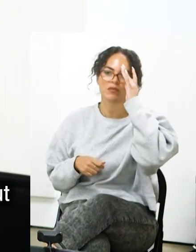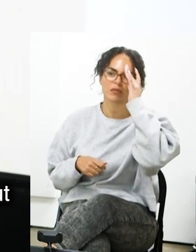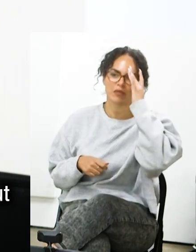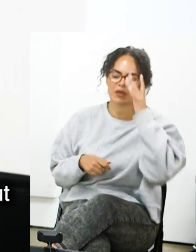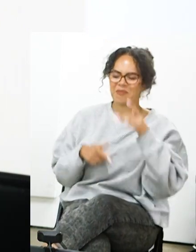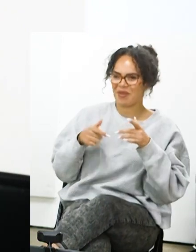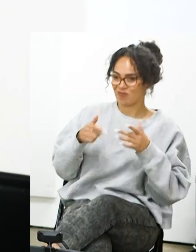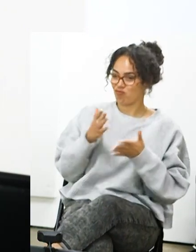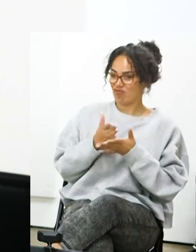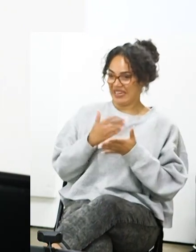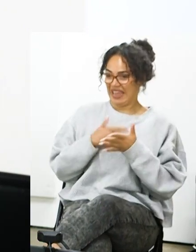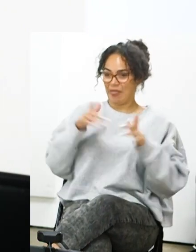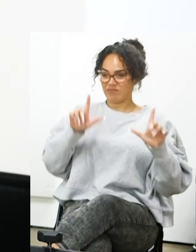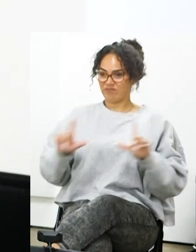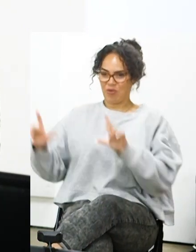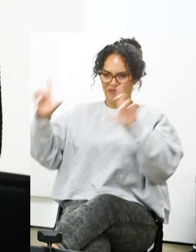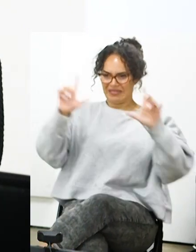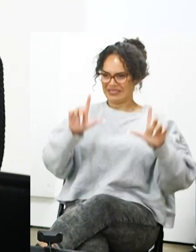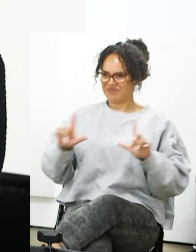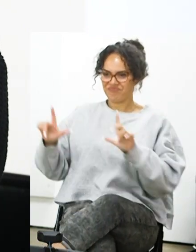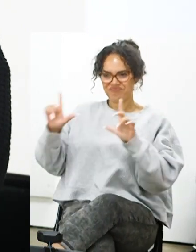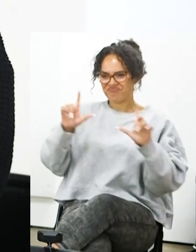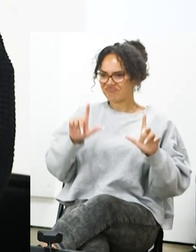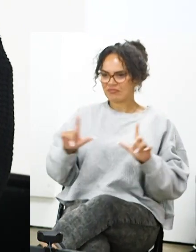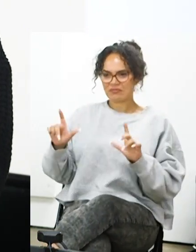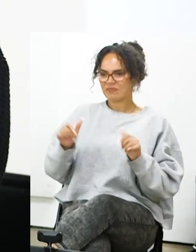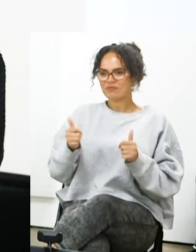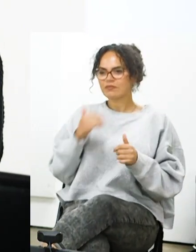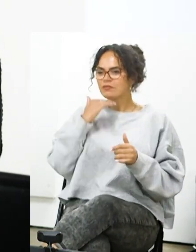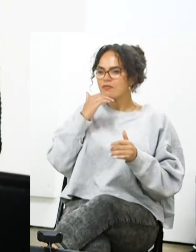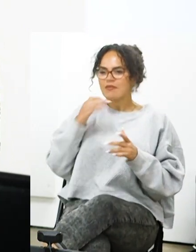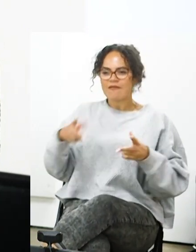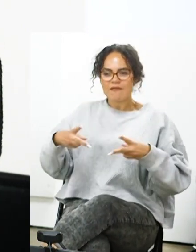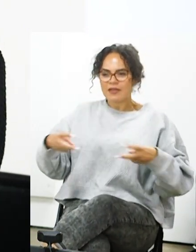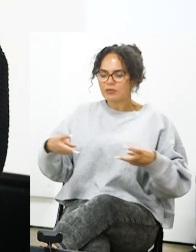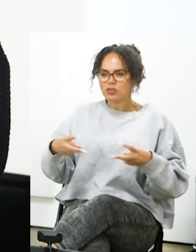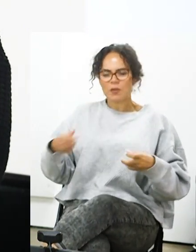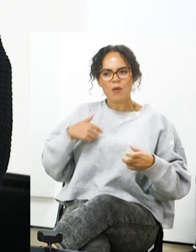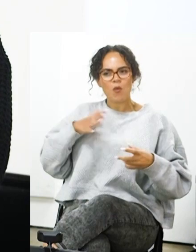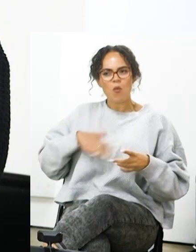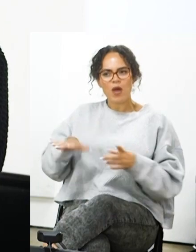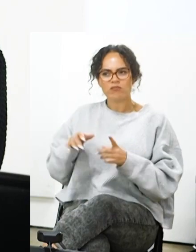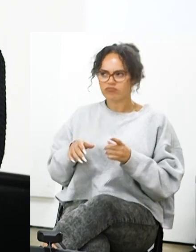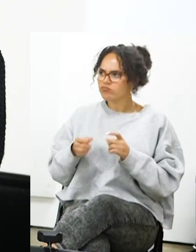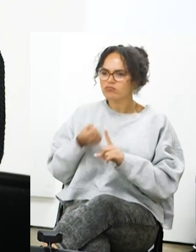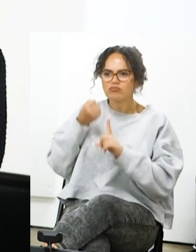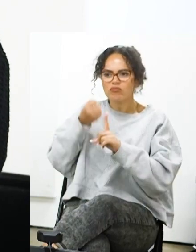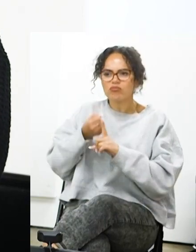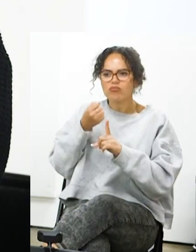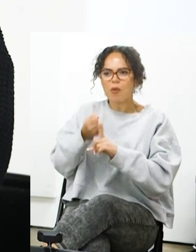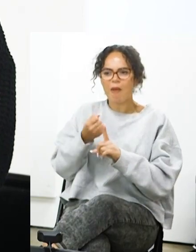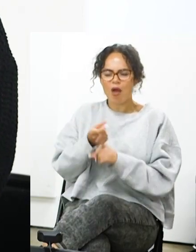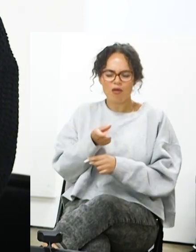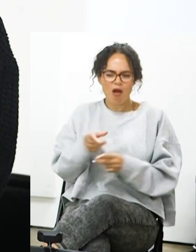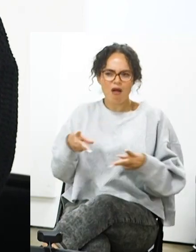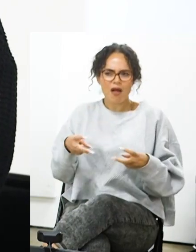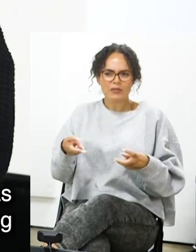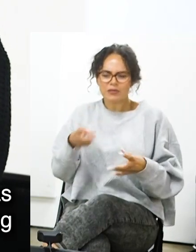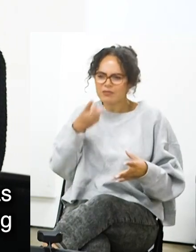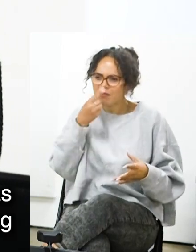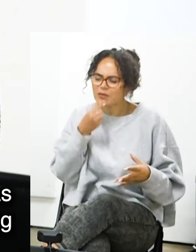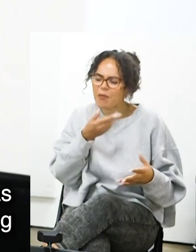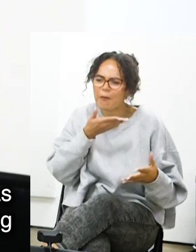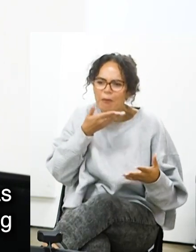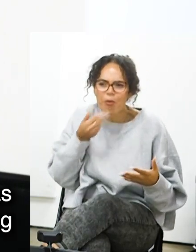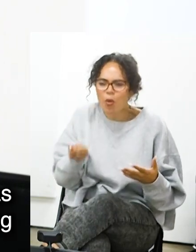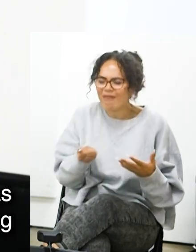images are lack those captions. So I think I wanted to kind of like promote the use of caption, how it can just be beautiful and really